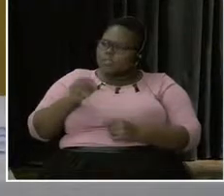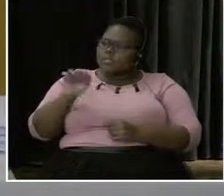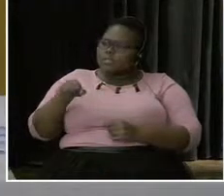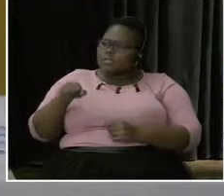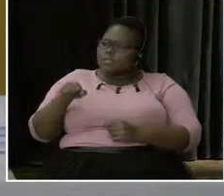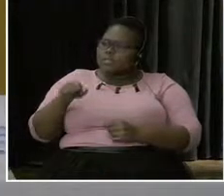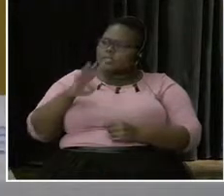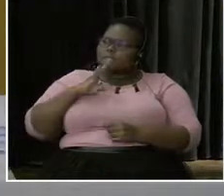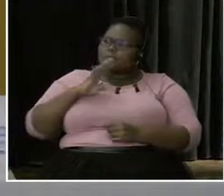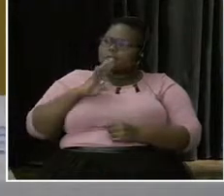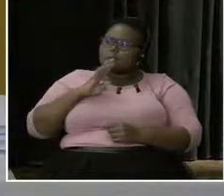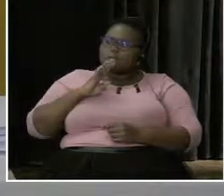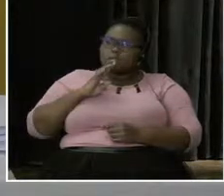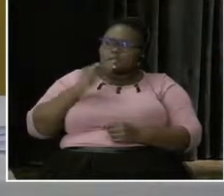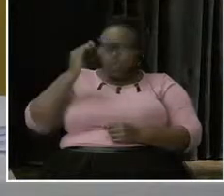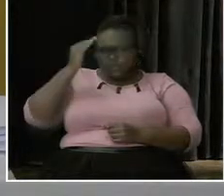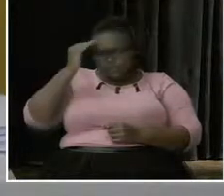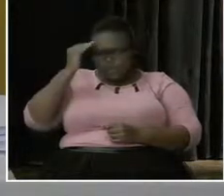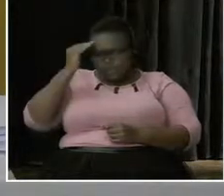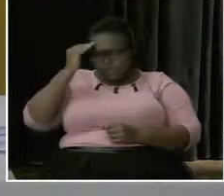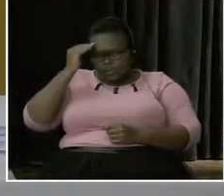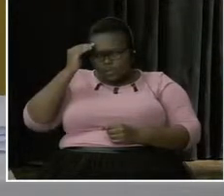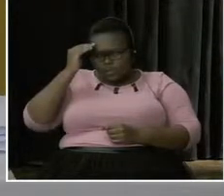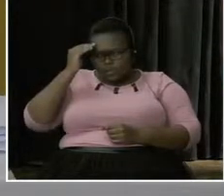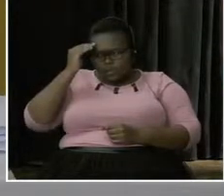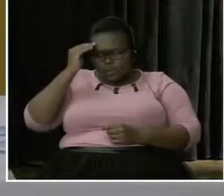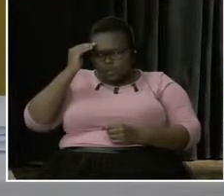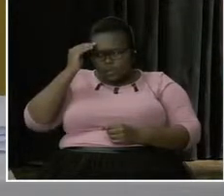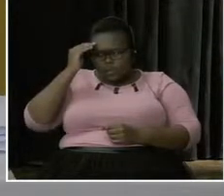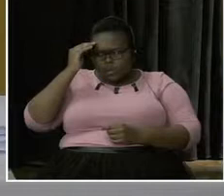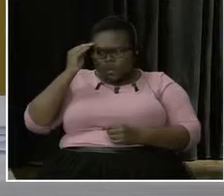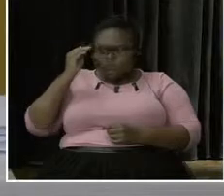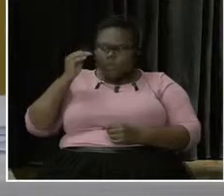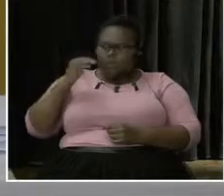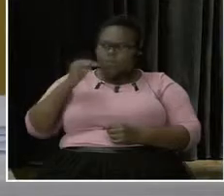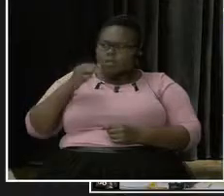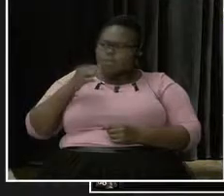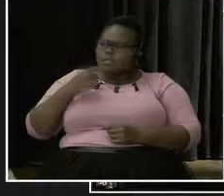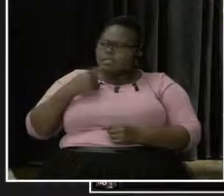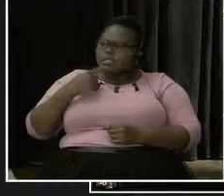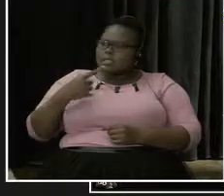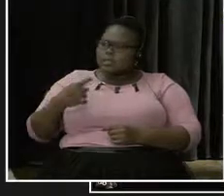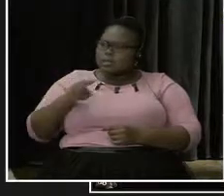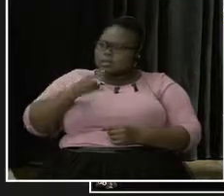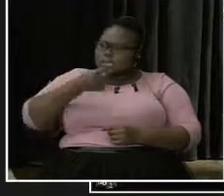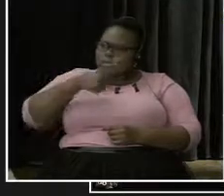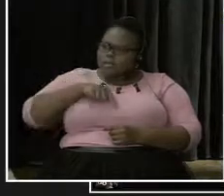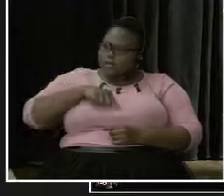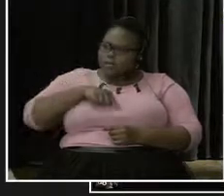know, the allegation by Diane now is that we